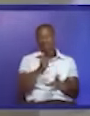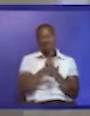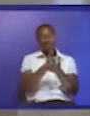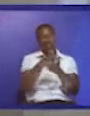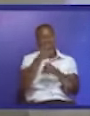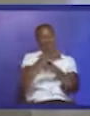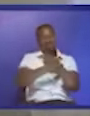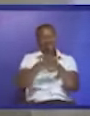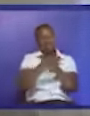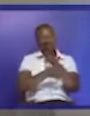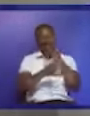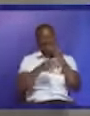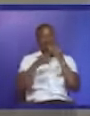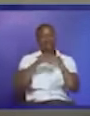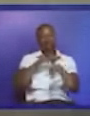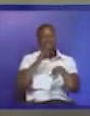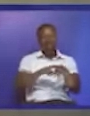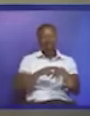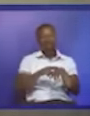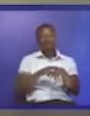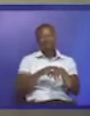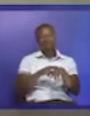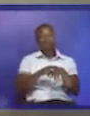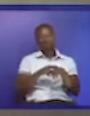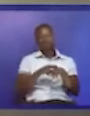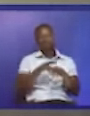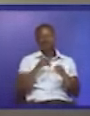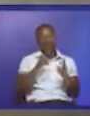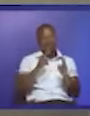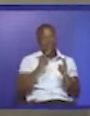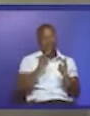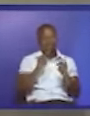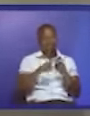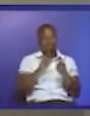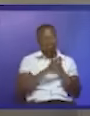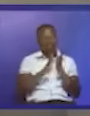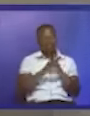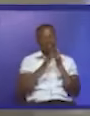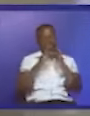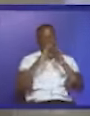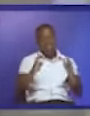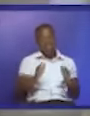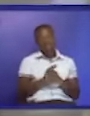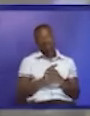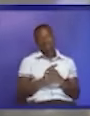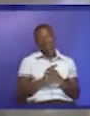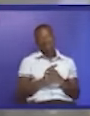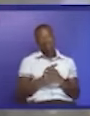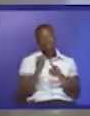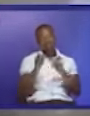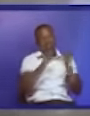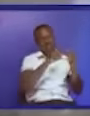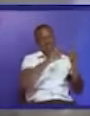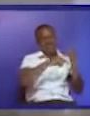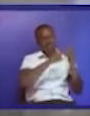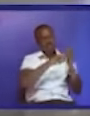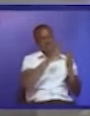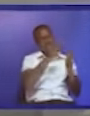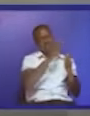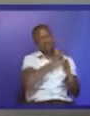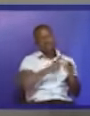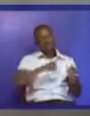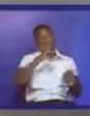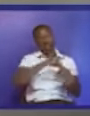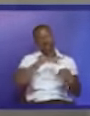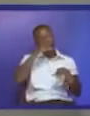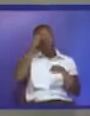acknowledge that there are men and women who fear God. Go and read the book of 2 Kings. The Bible talks about a man